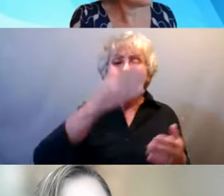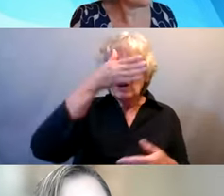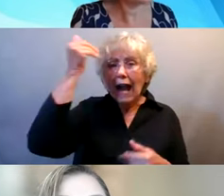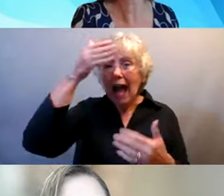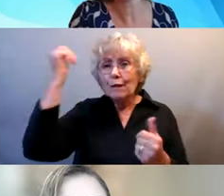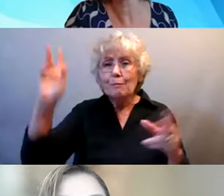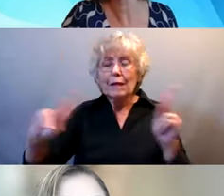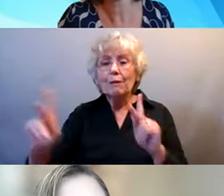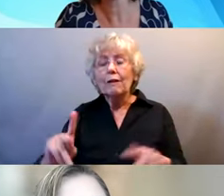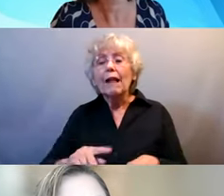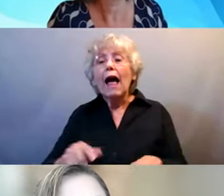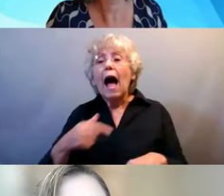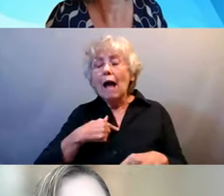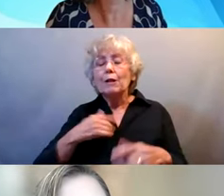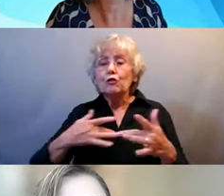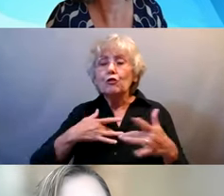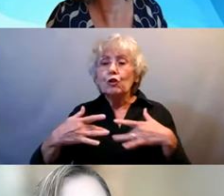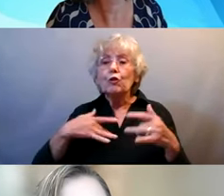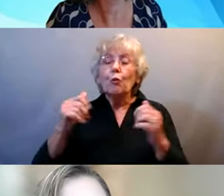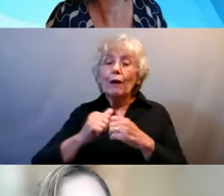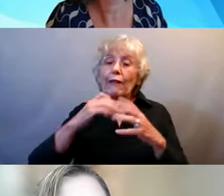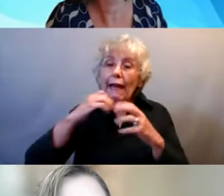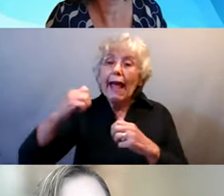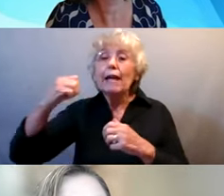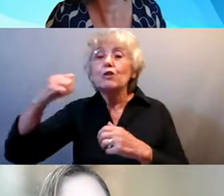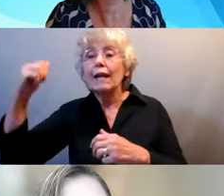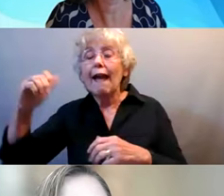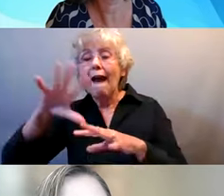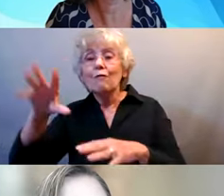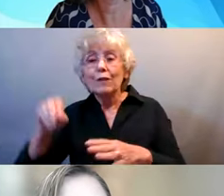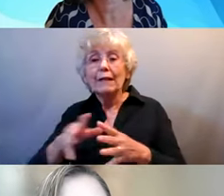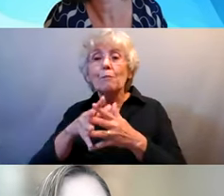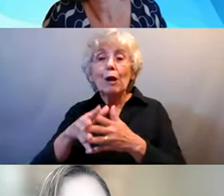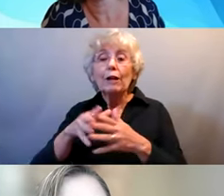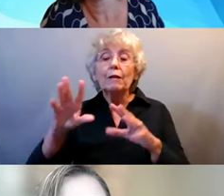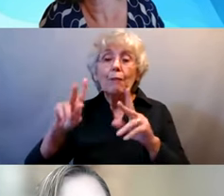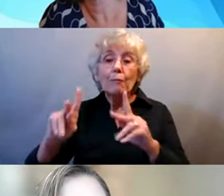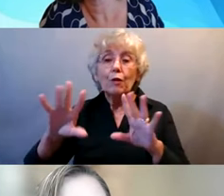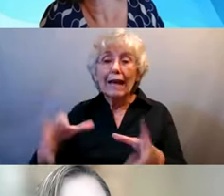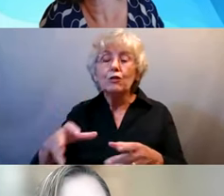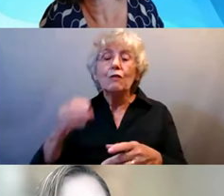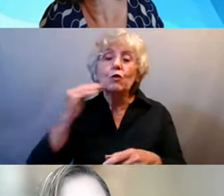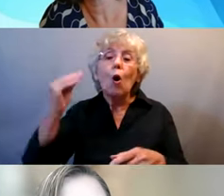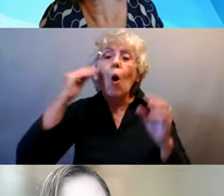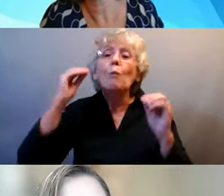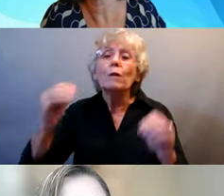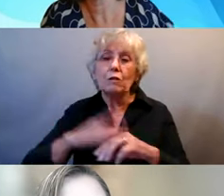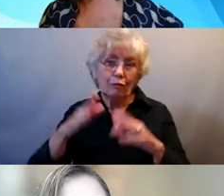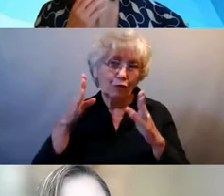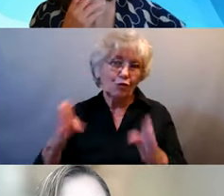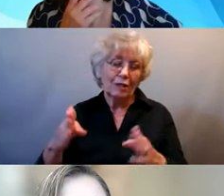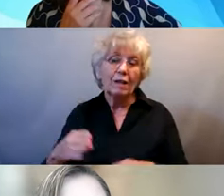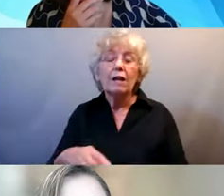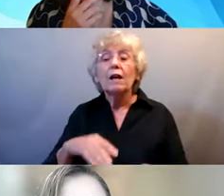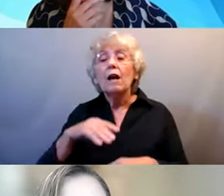committees. I'm concerned with the aging African-American population that's homeless on the streets. I mean, voices, we all have voices, but we all can't be